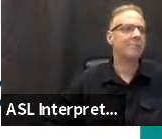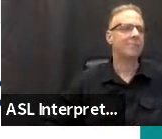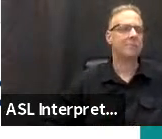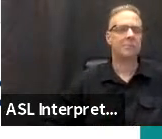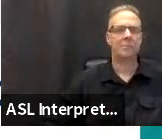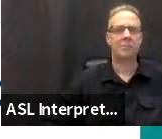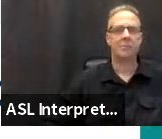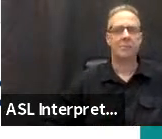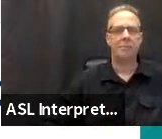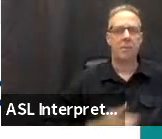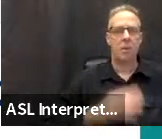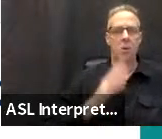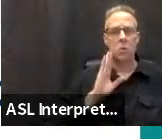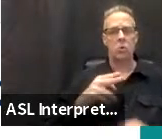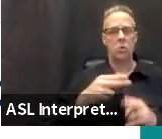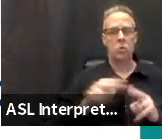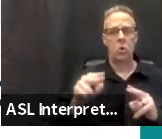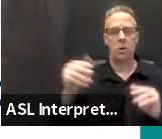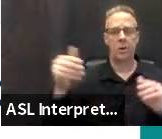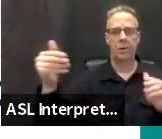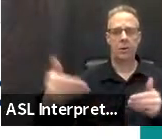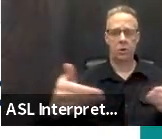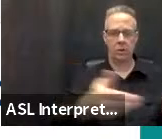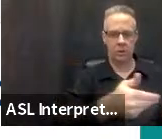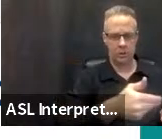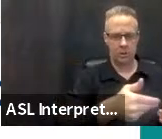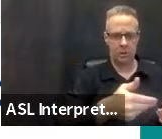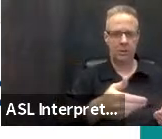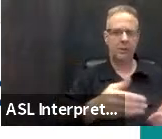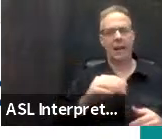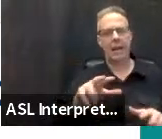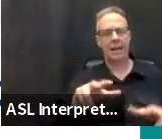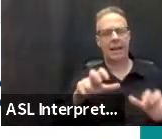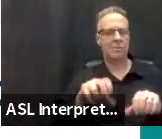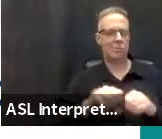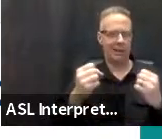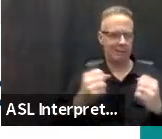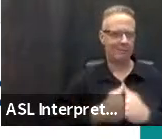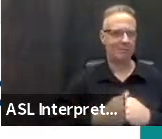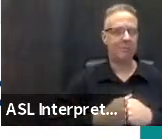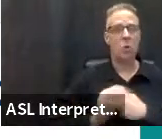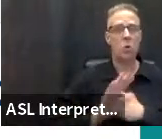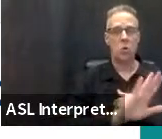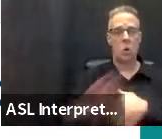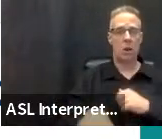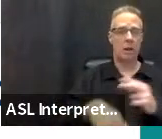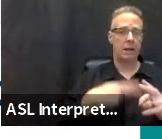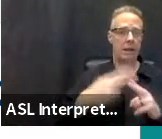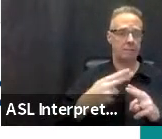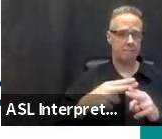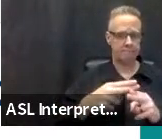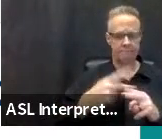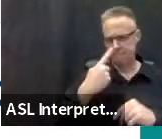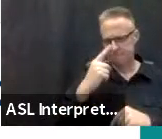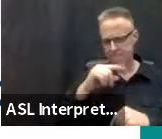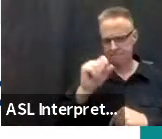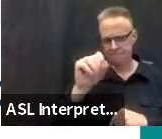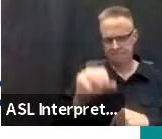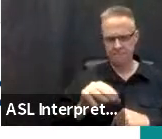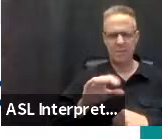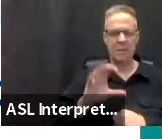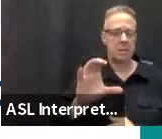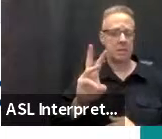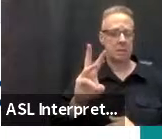So we're going to do a quick introduction and icebreaker. So we'd like your name. We're going to just have the community working